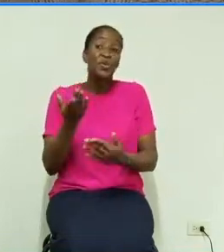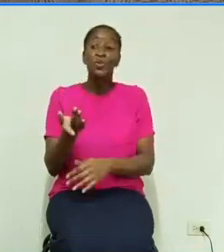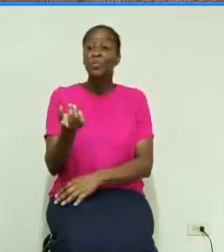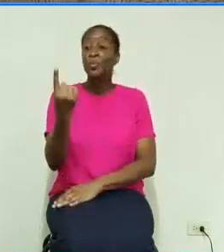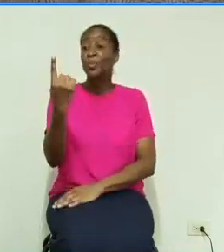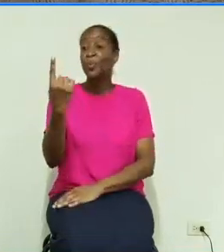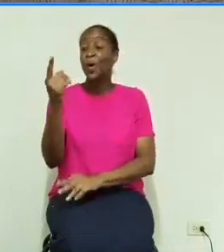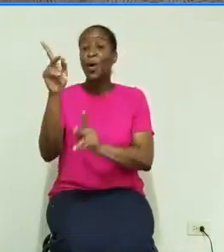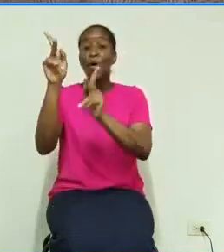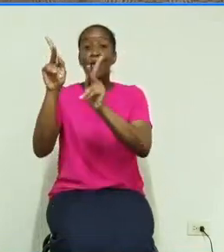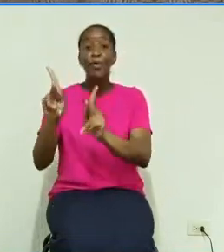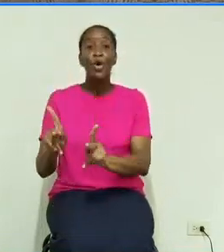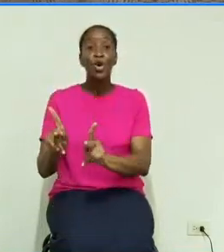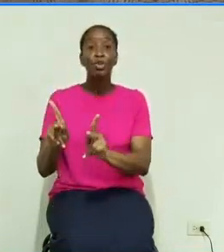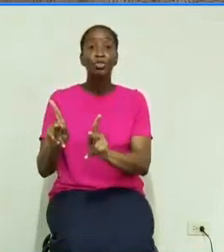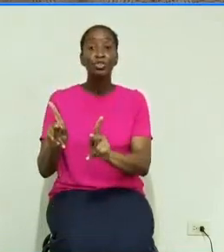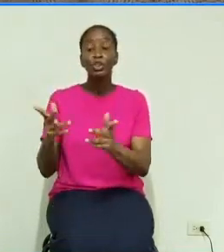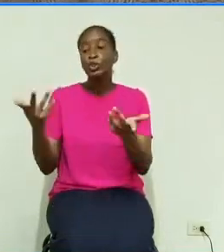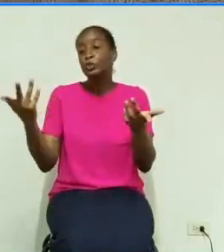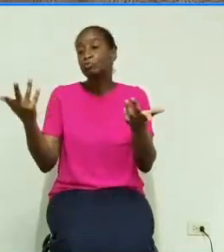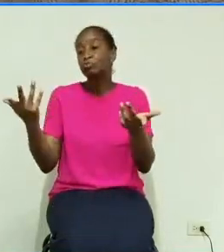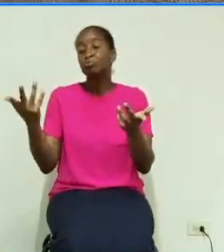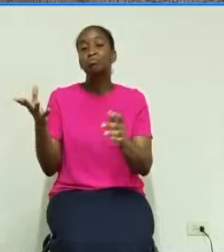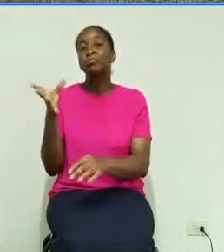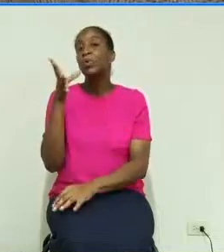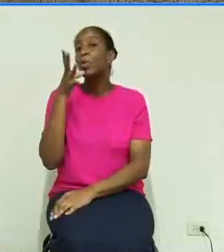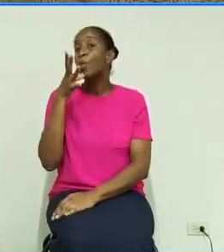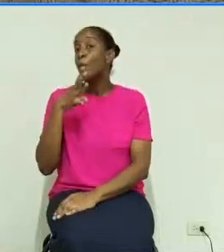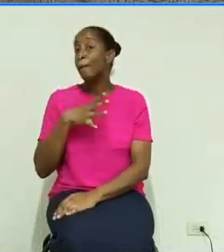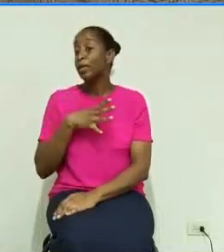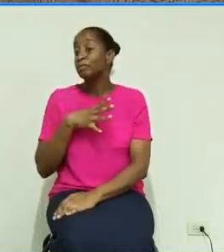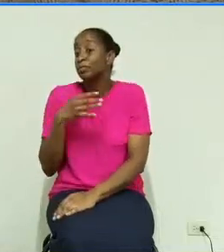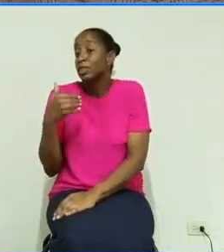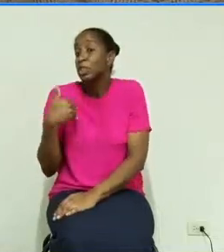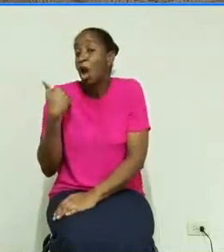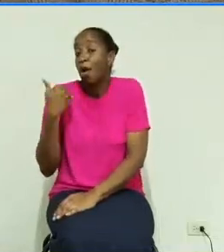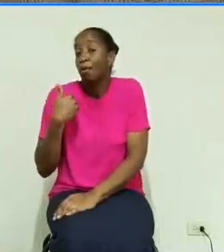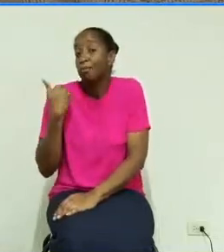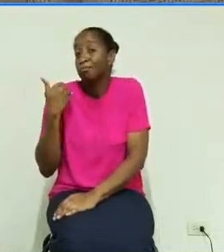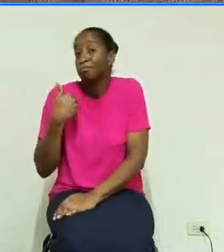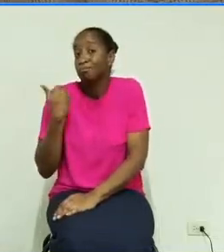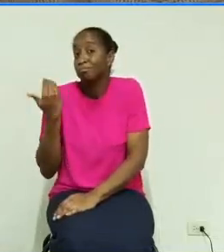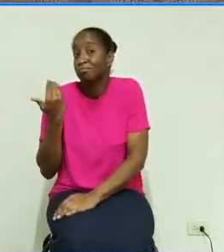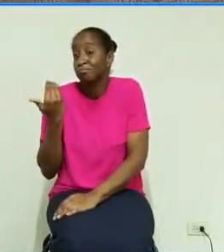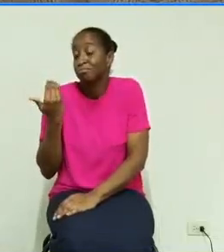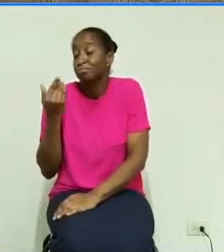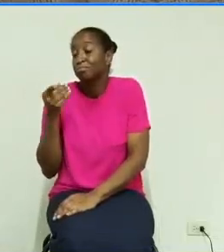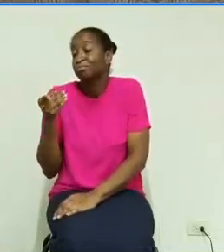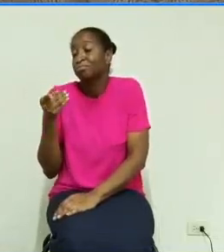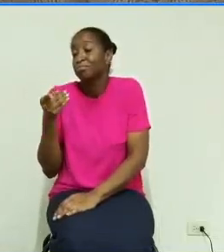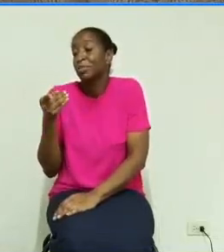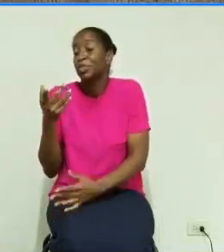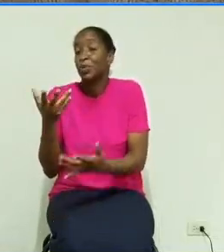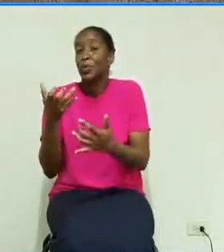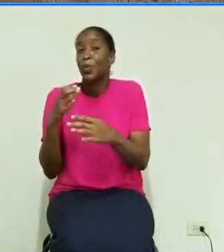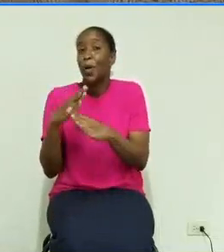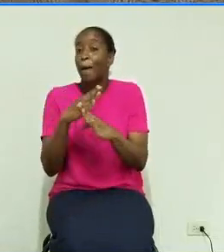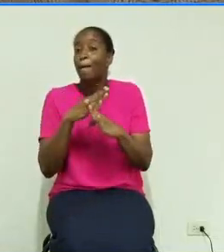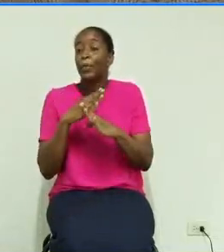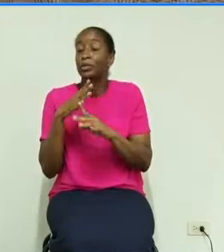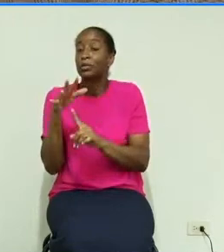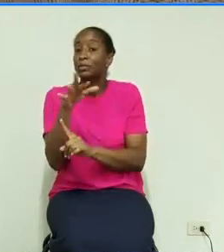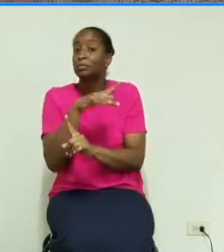have a female young person who is an environmentalist, who is a member